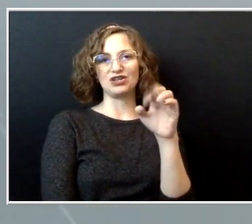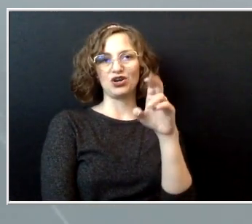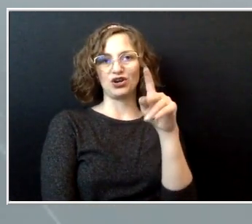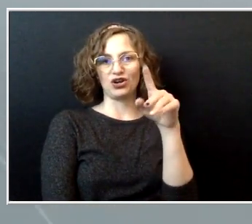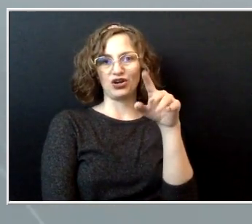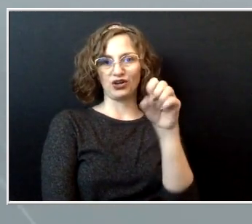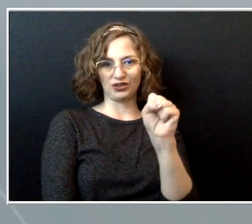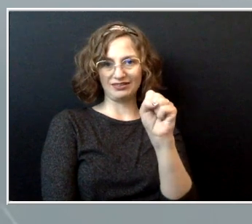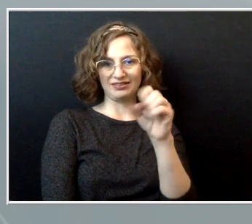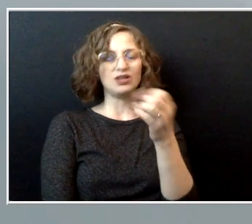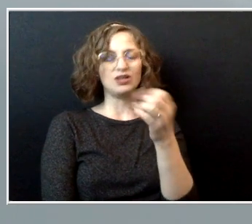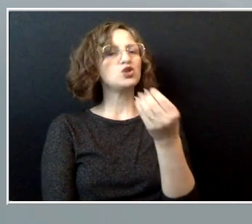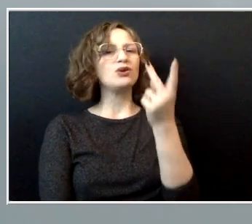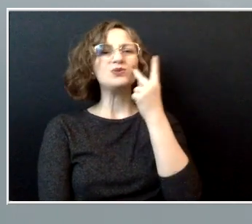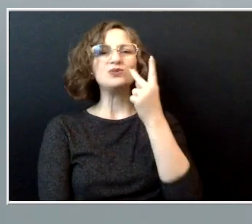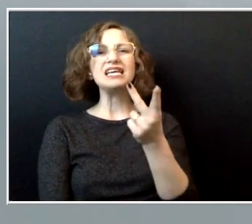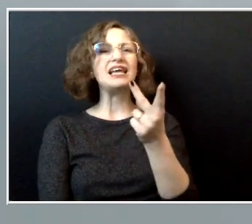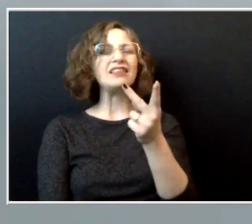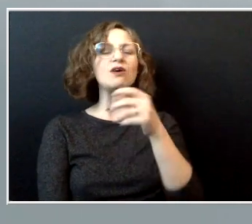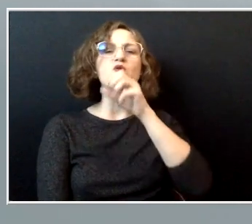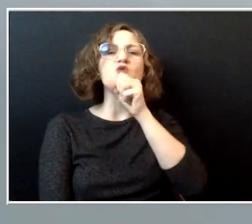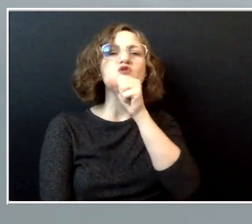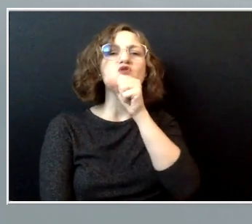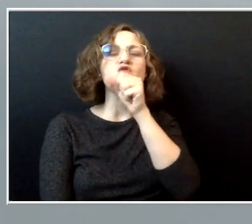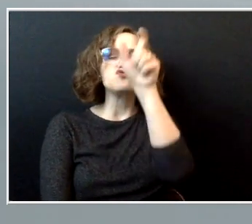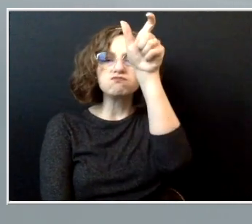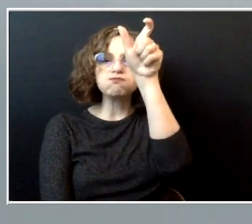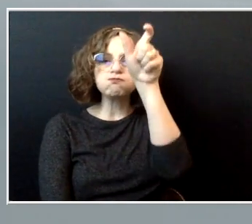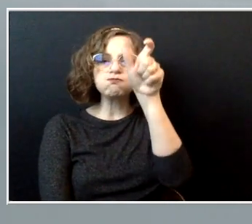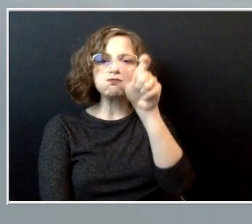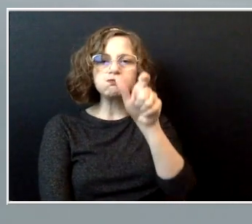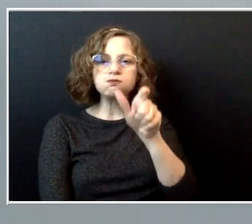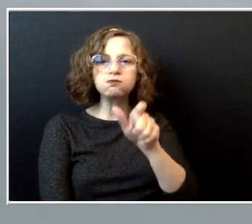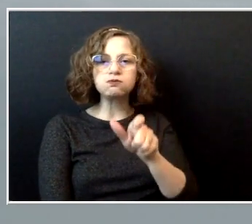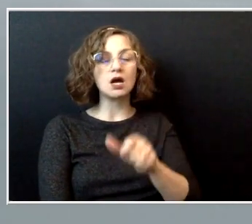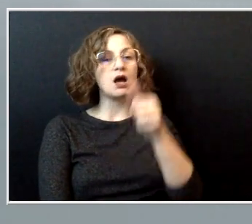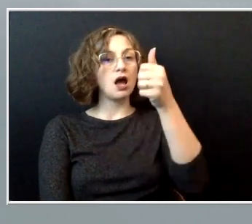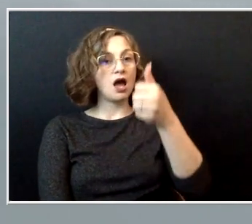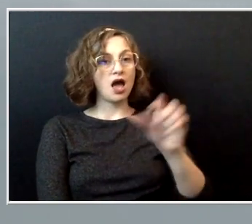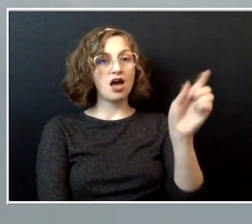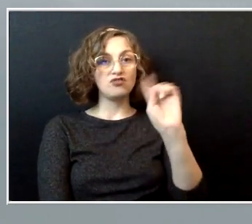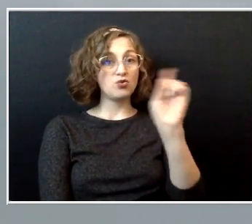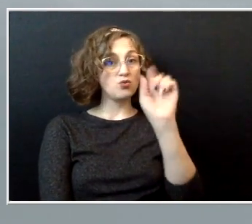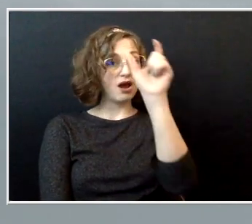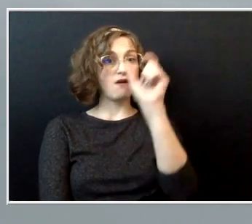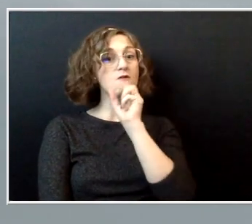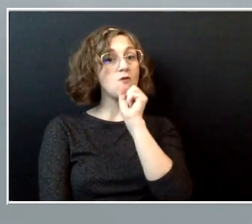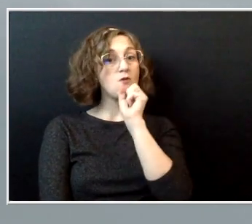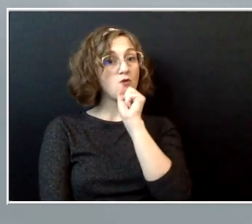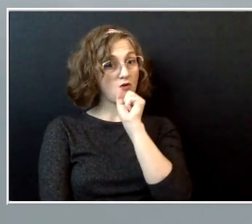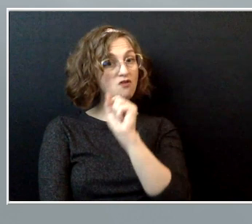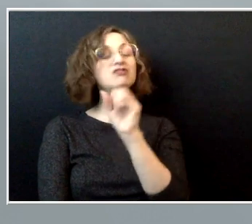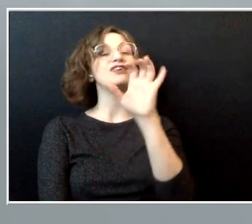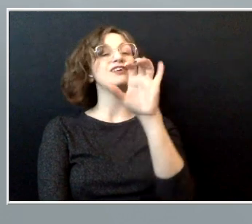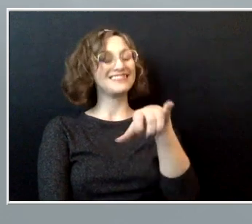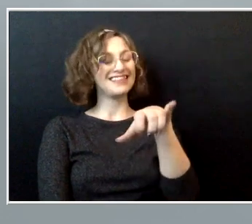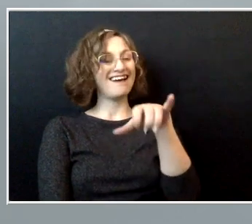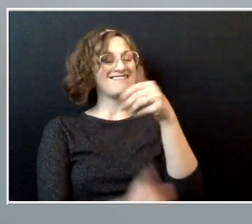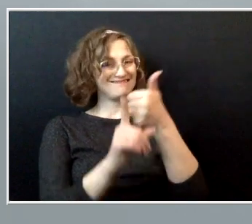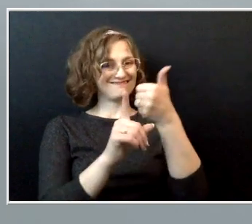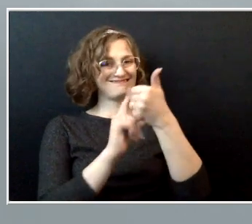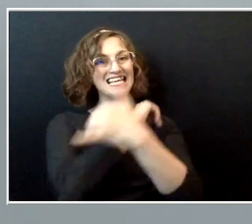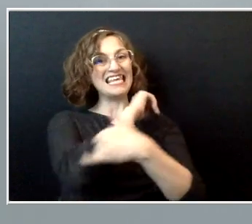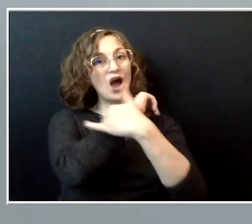Nebraska, Kansas, Oklahoma, and Texas. Every piece of orange is a county that does not have any